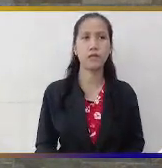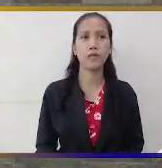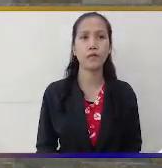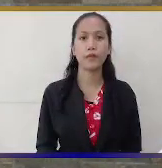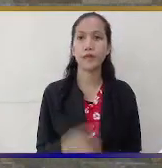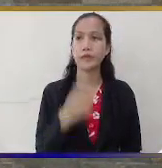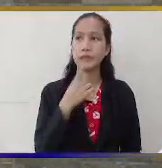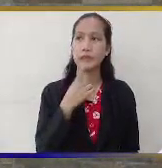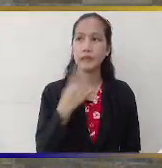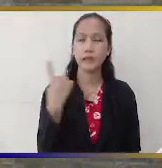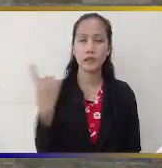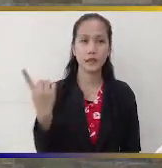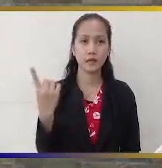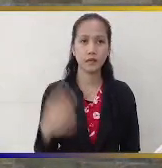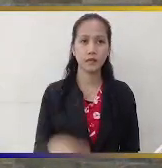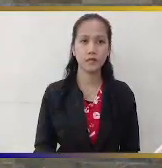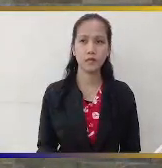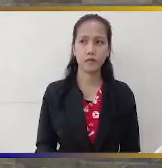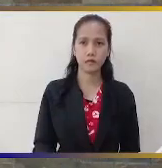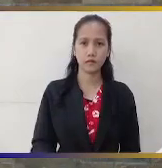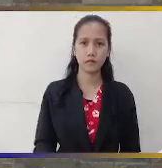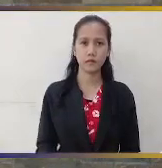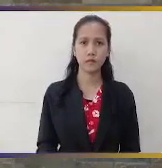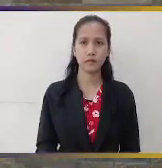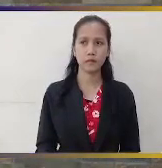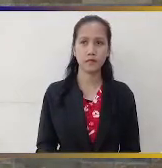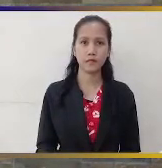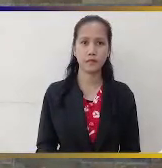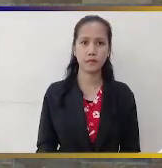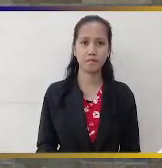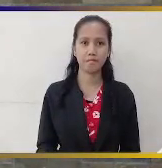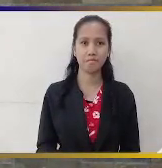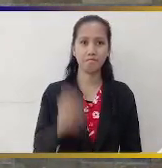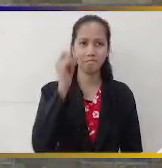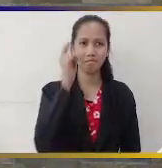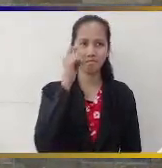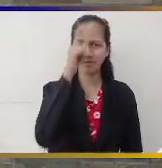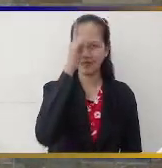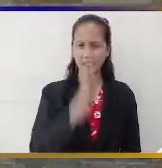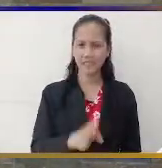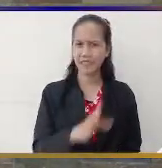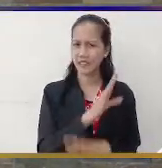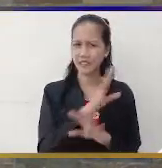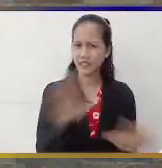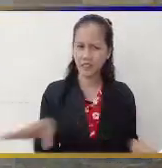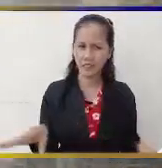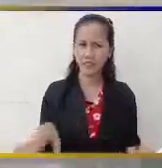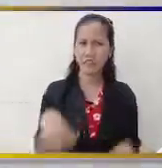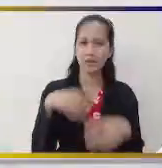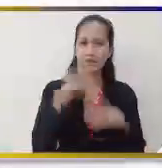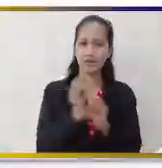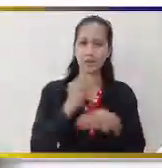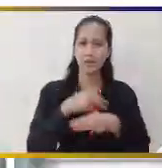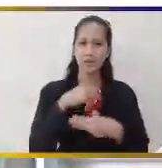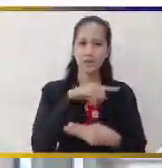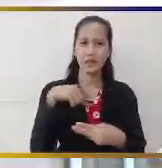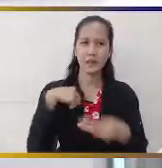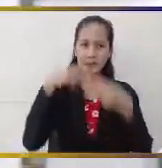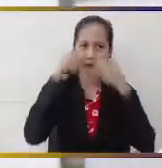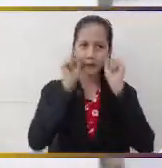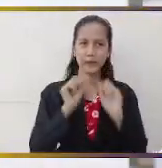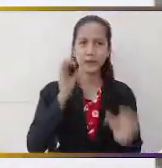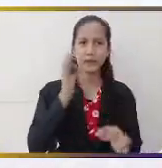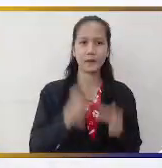an experiment try out, God will not disappoint you. Yes, it's going to be an experiment to you, so to speak. The Bible calls it that,